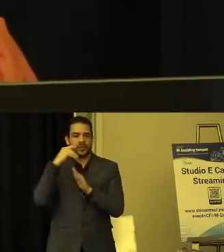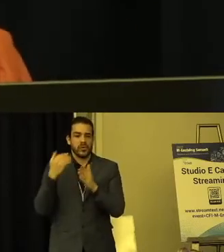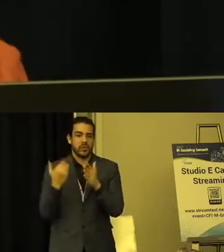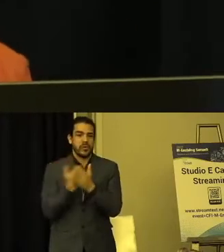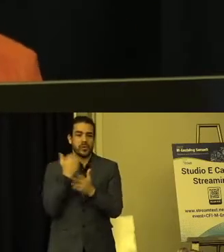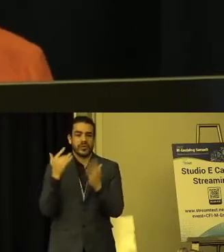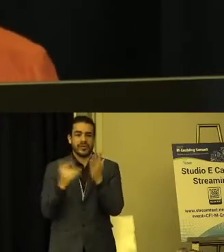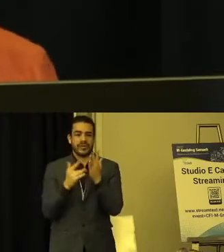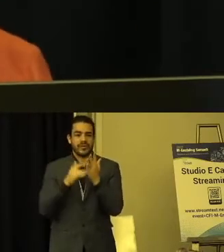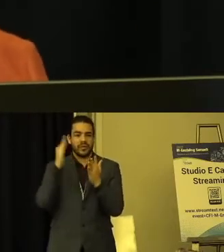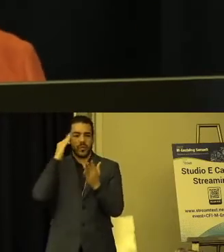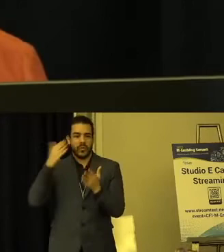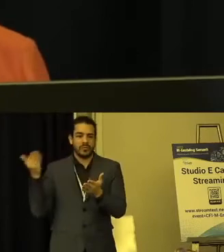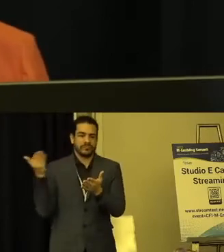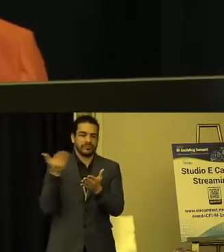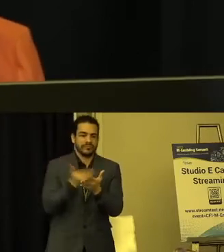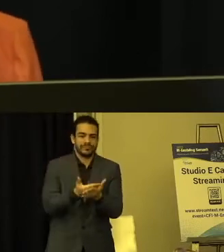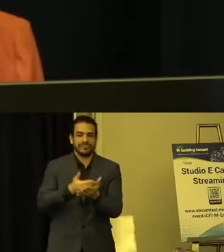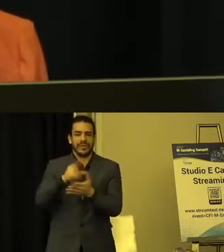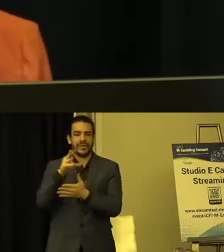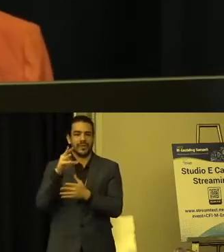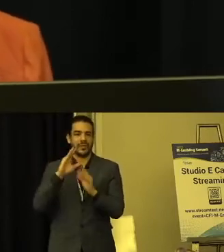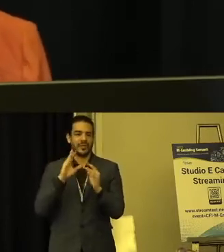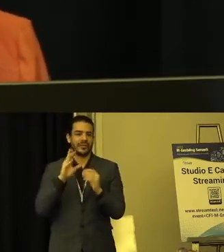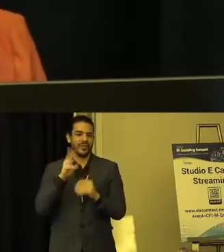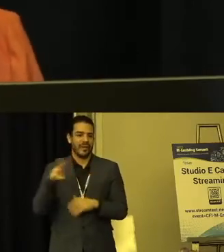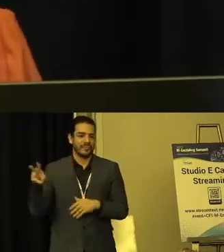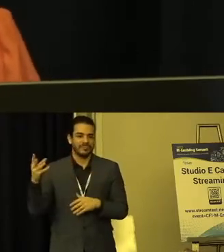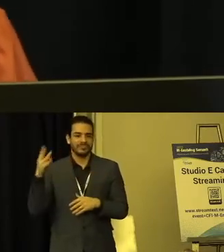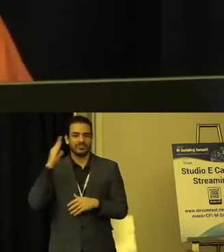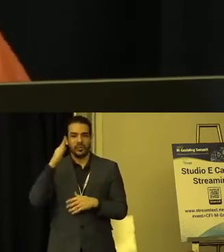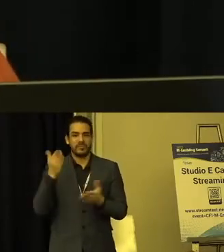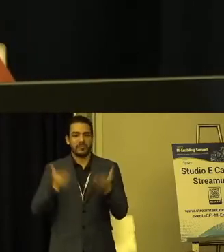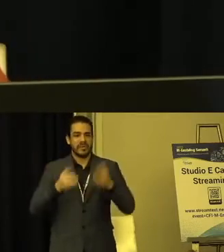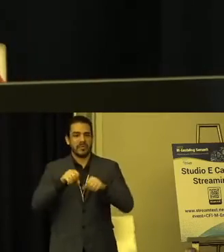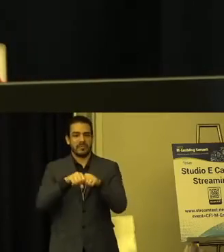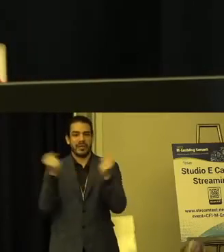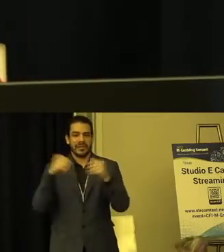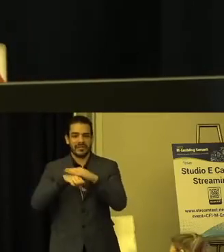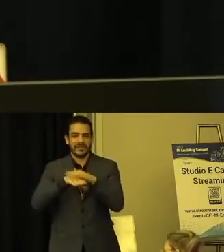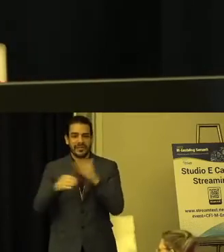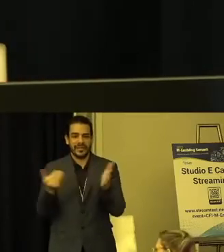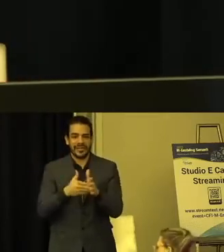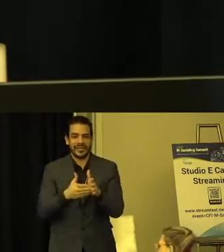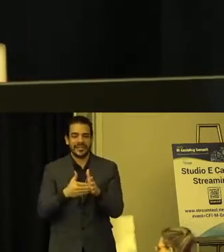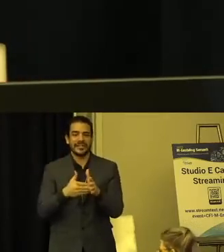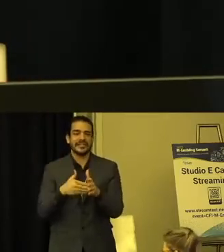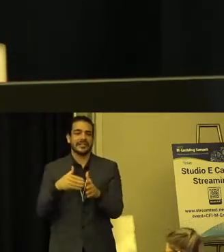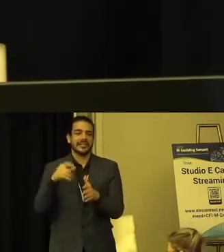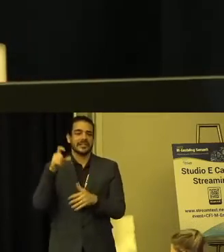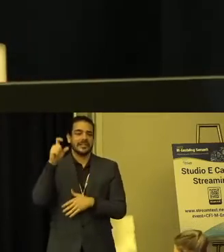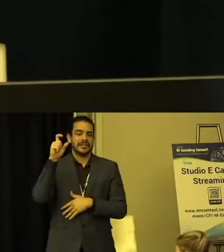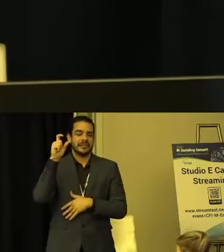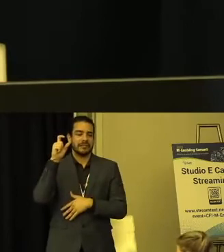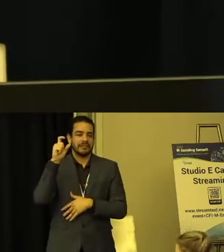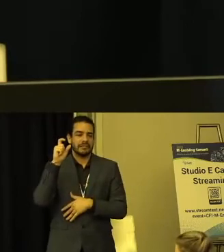on the web and potentially break accessibility again. We needed an educational effort that was strongly aligned